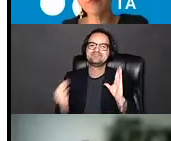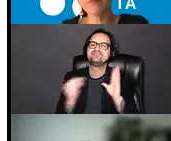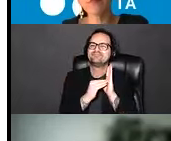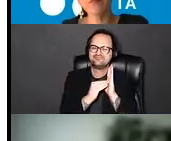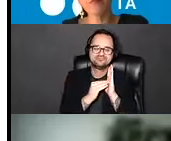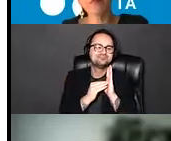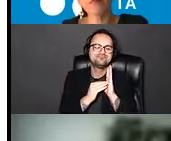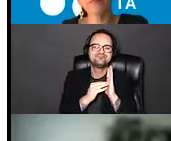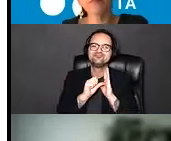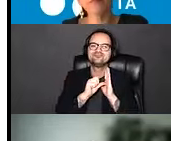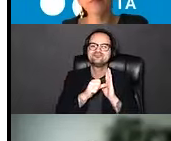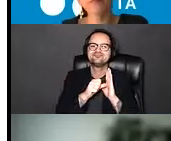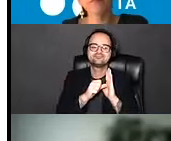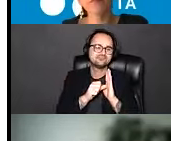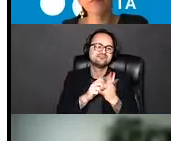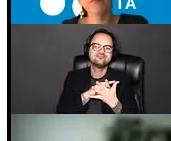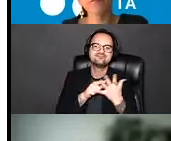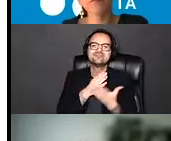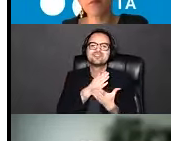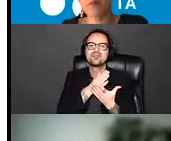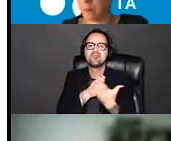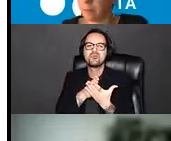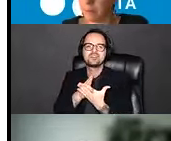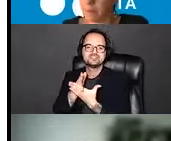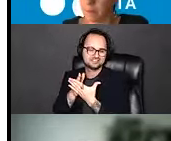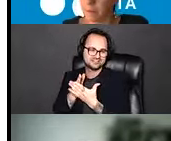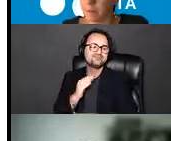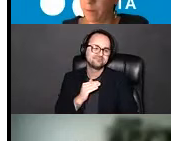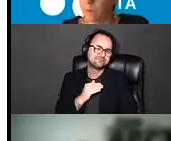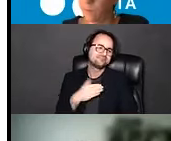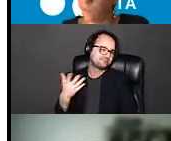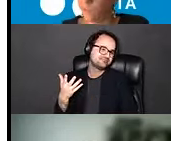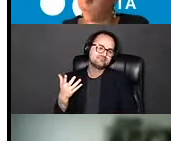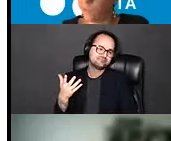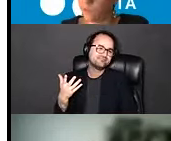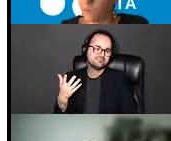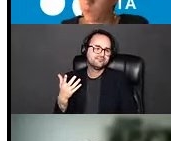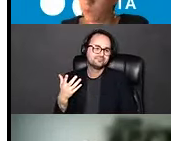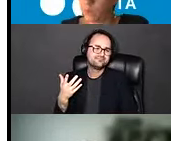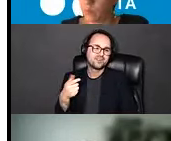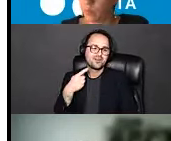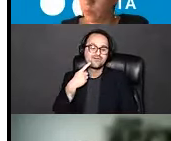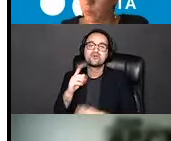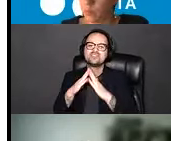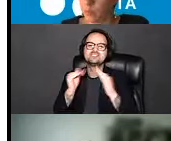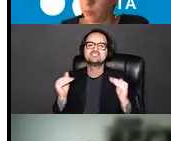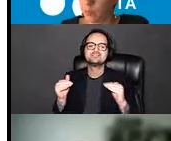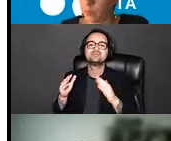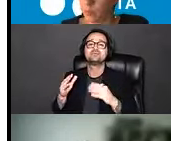show this. These are the components of a system of child and family well-being, where you're thinking